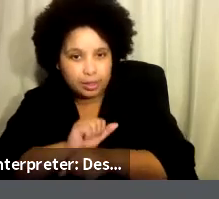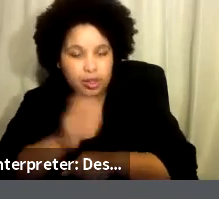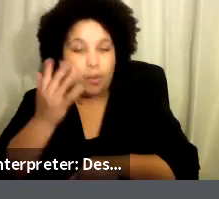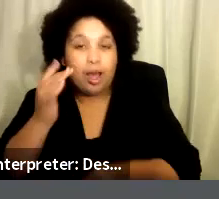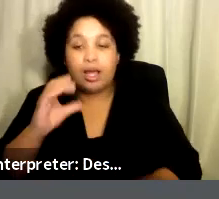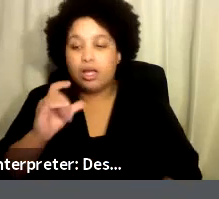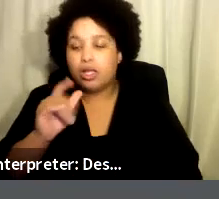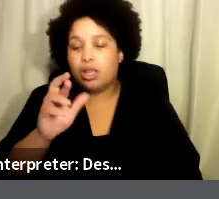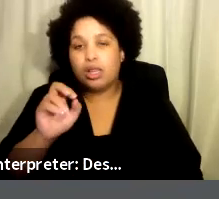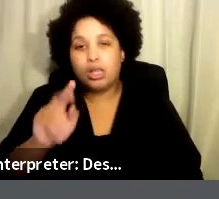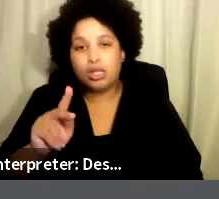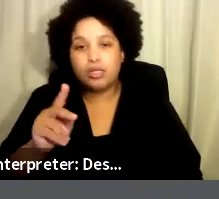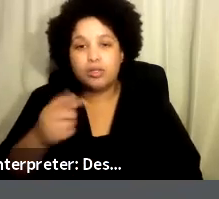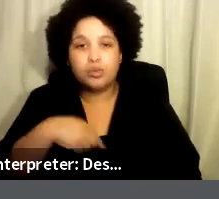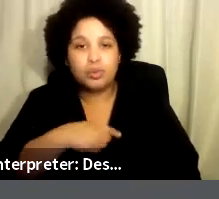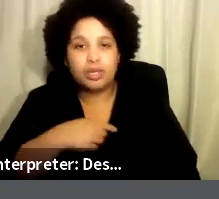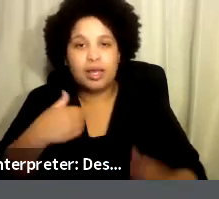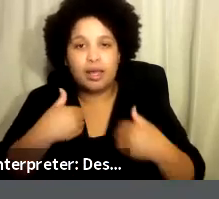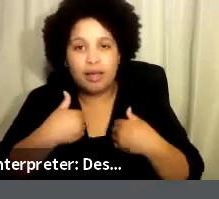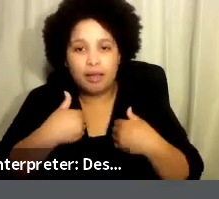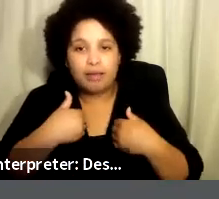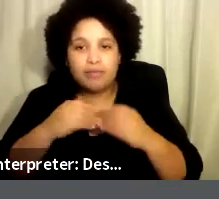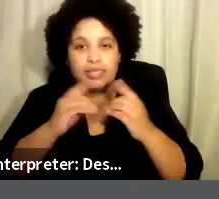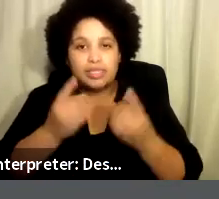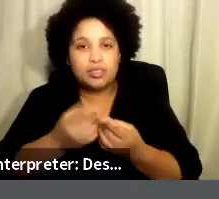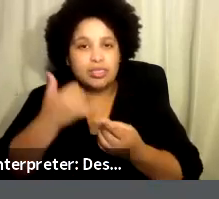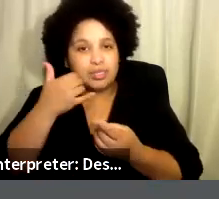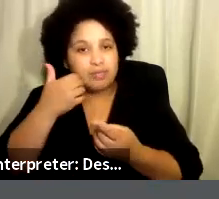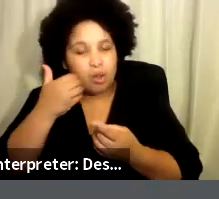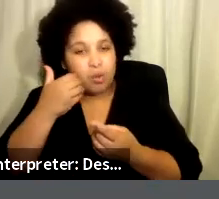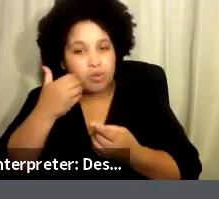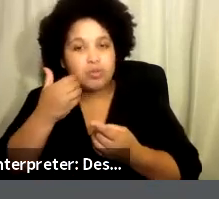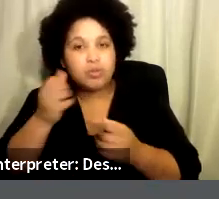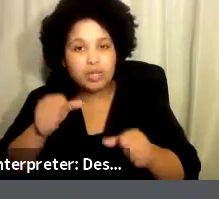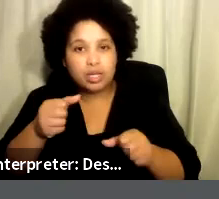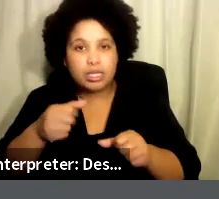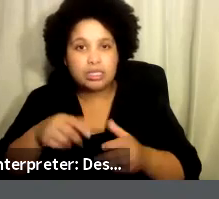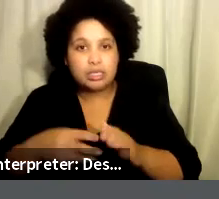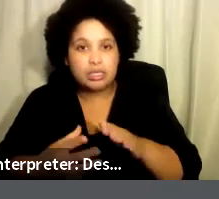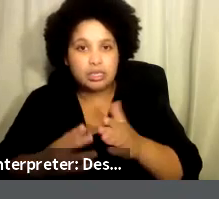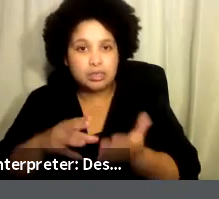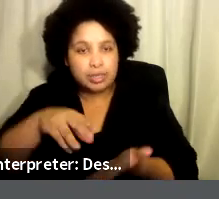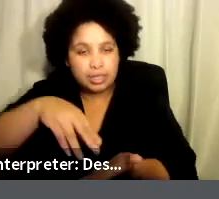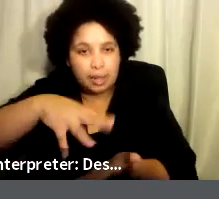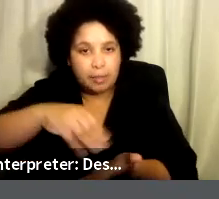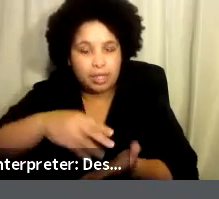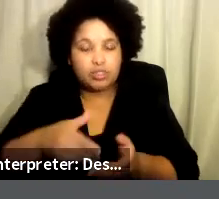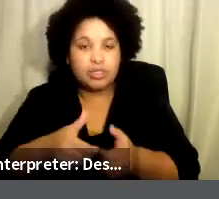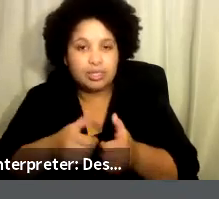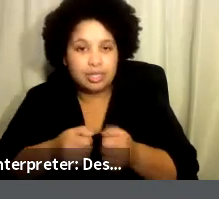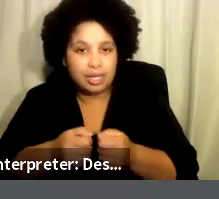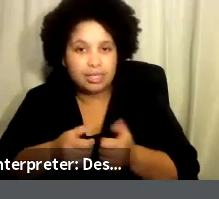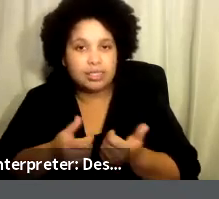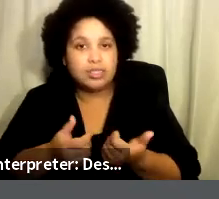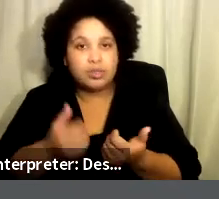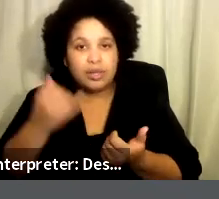clerks, we actually have district cell phones that we are allowed to take pictures and text message them. So